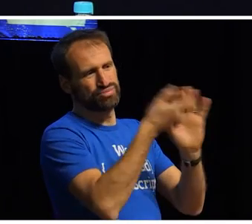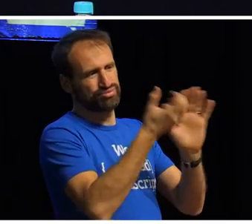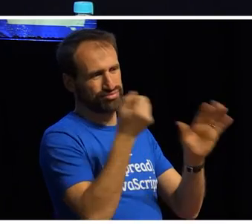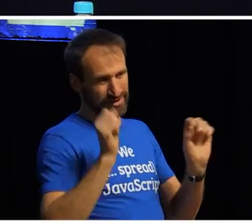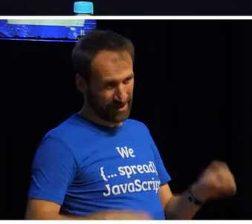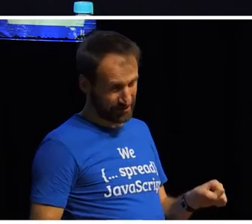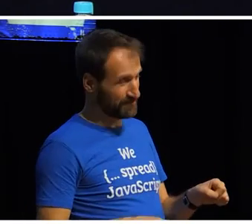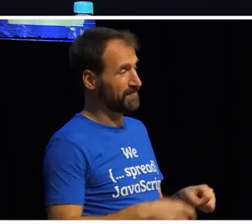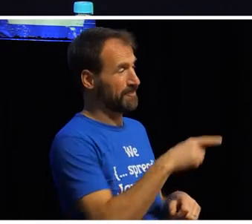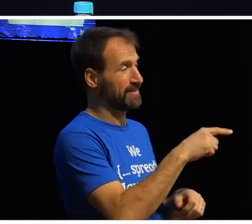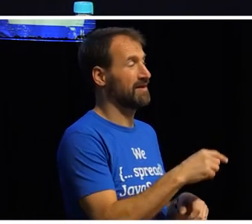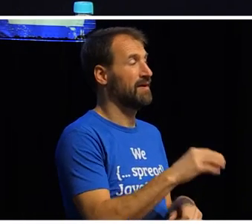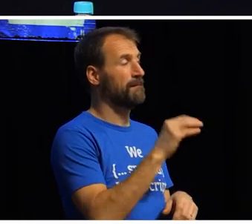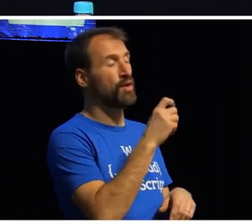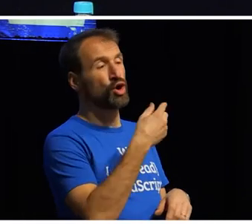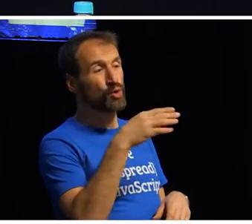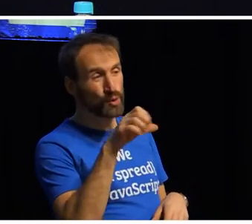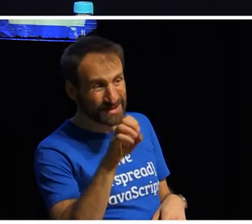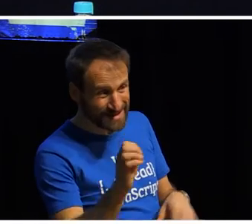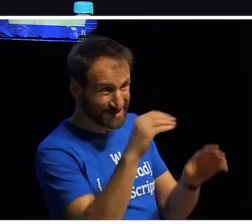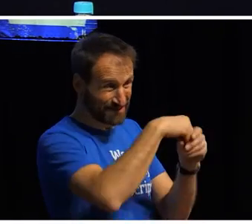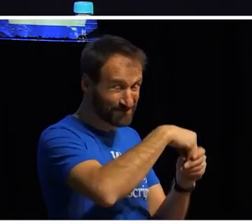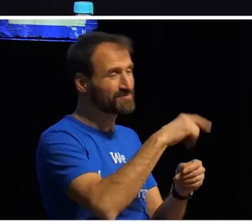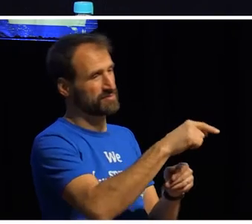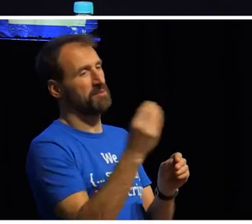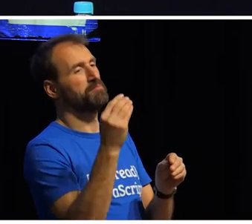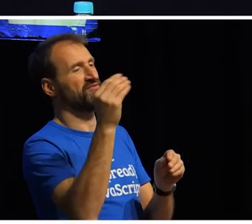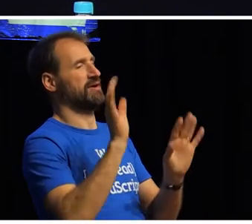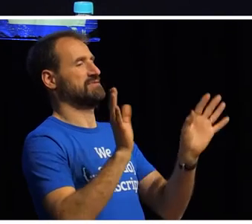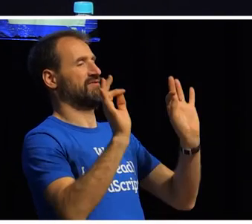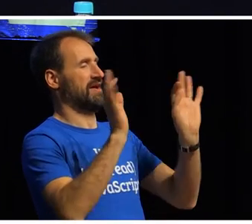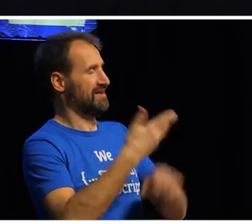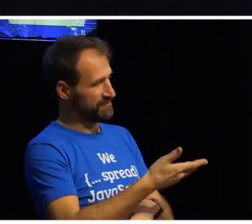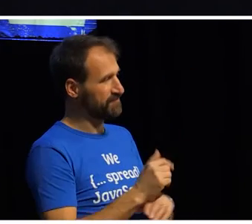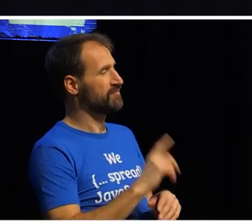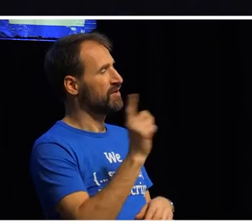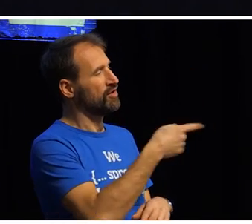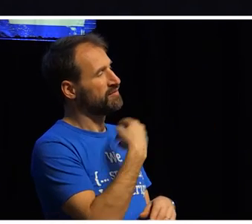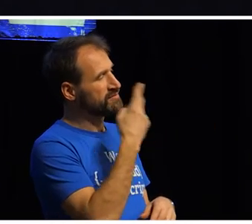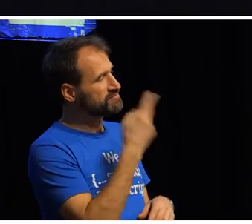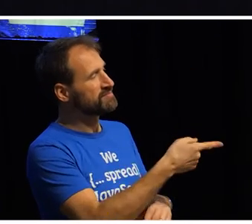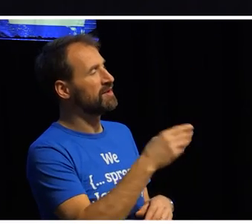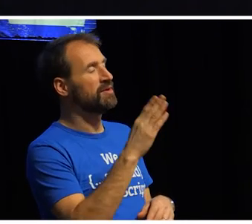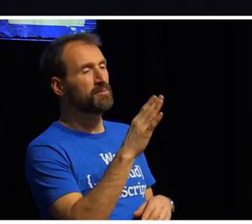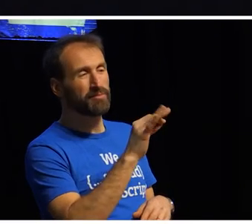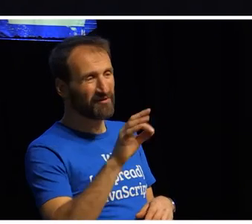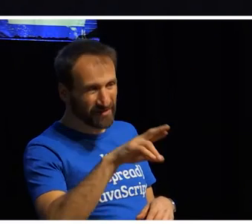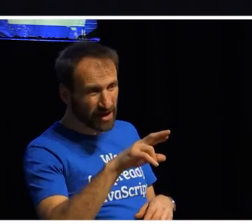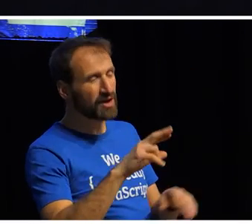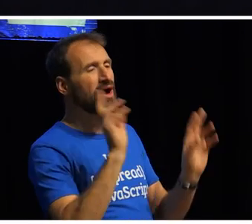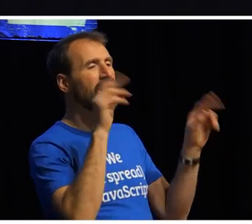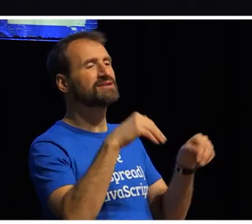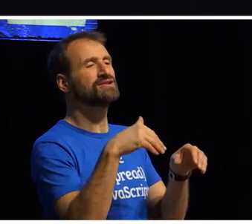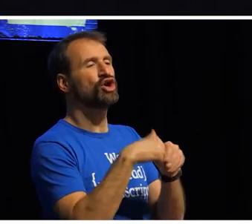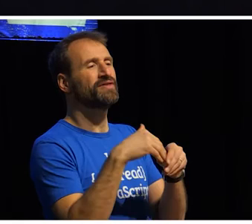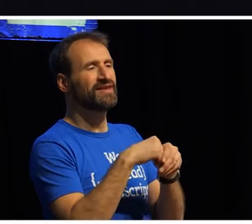included and for us we we have a little bit of a simple schema here that allows us to we use buffer as the content field